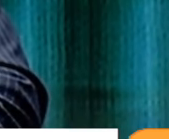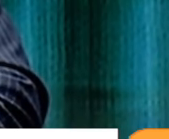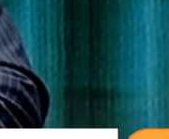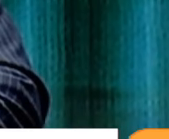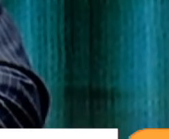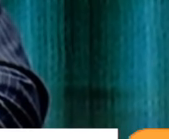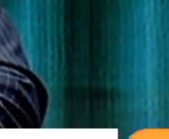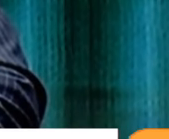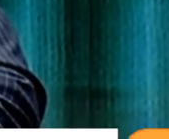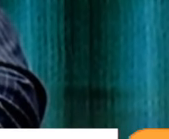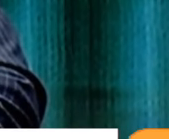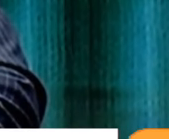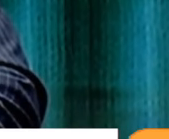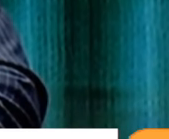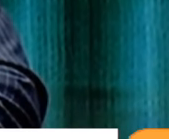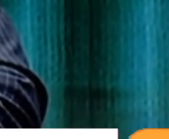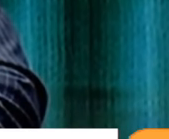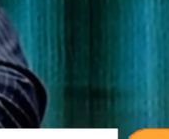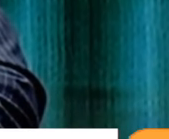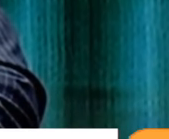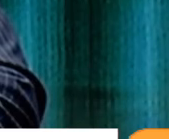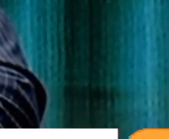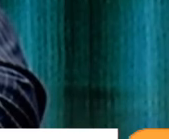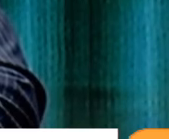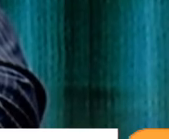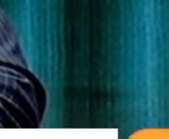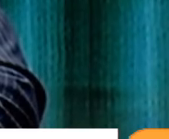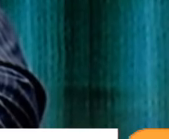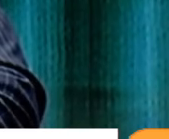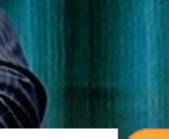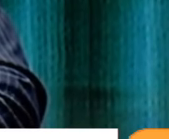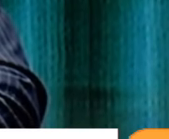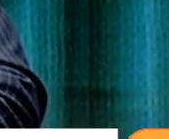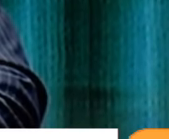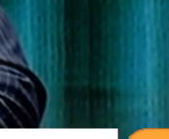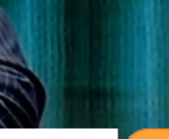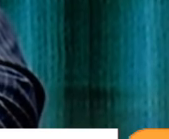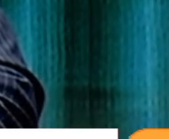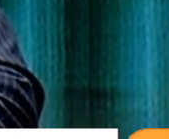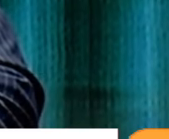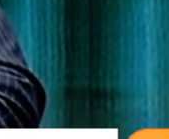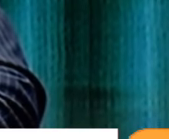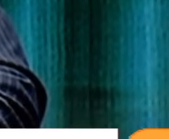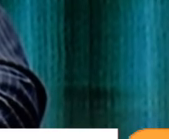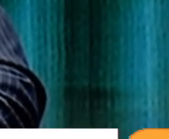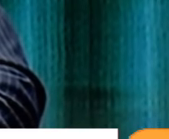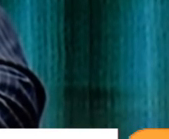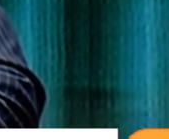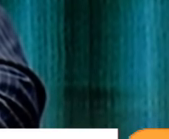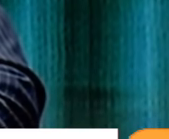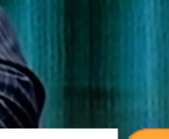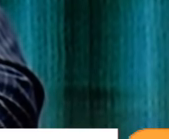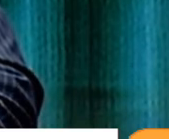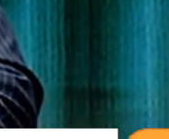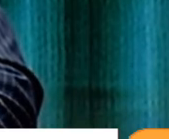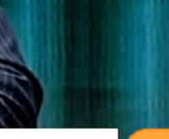fresh mandate that is identical to the duration of the president's term, which is 5 years. I think let us not split hairs and draw